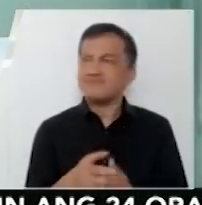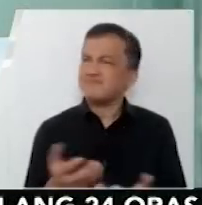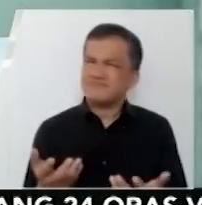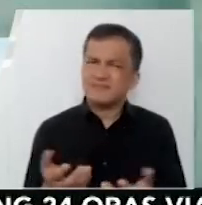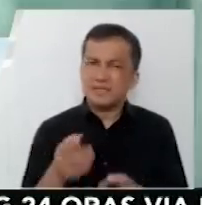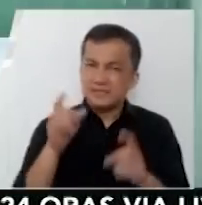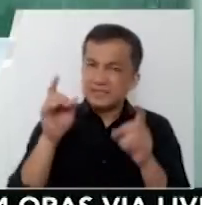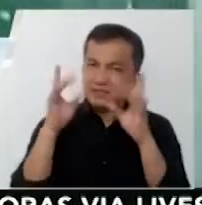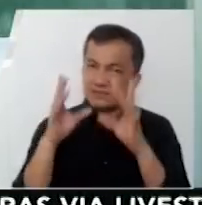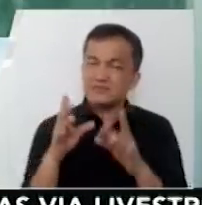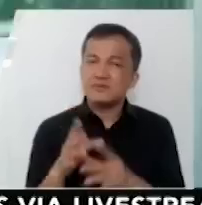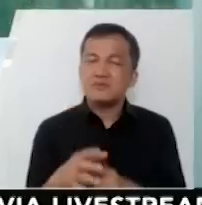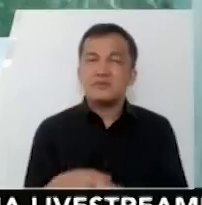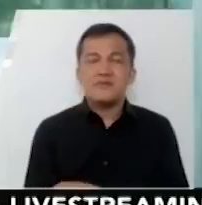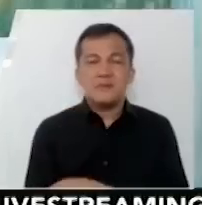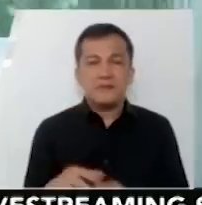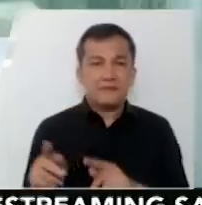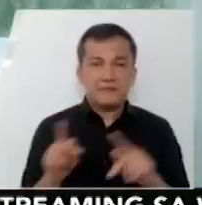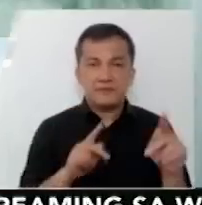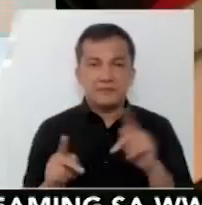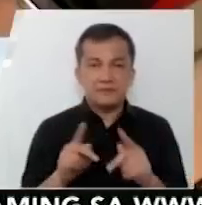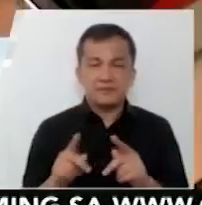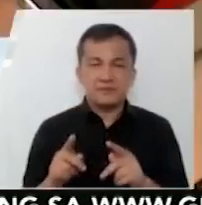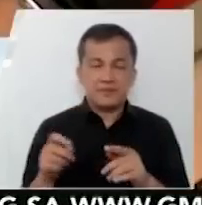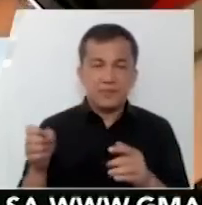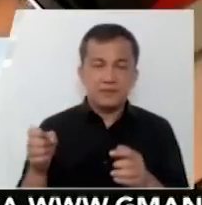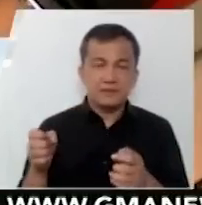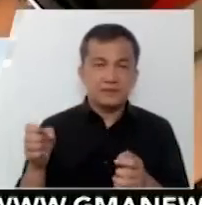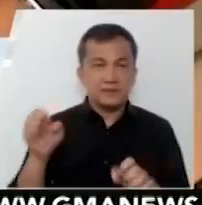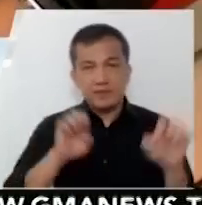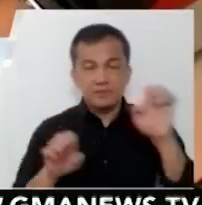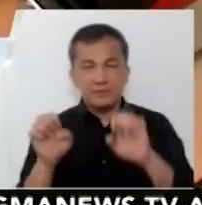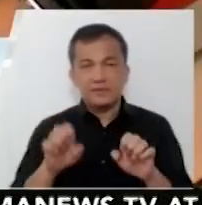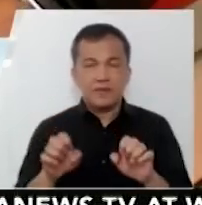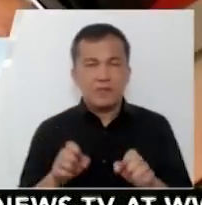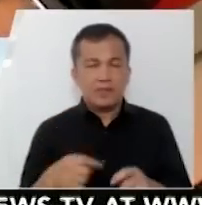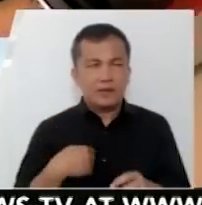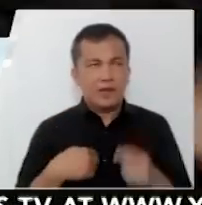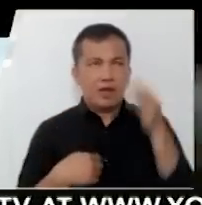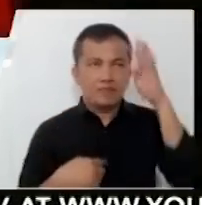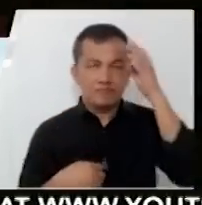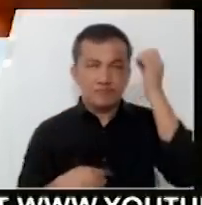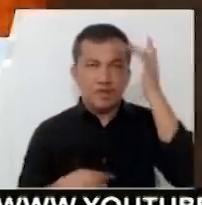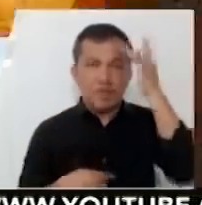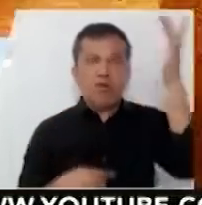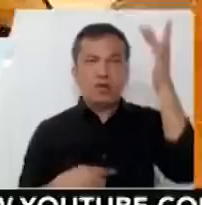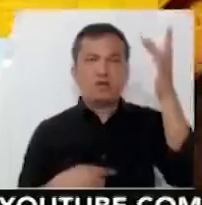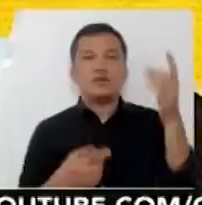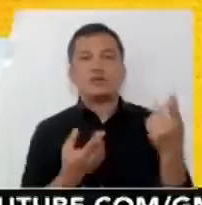to perform such experimentation. So what we've come up is something that is virtual.